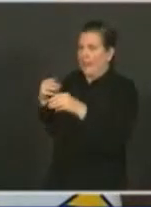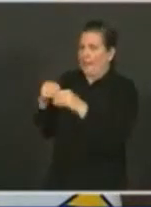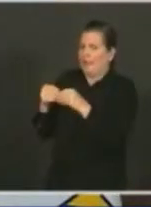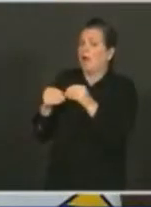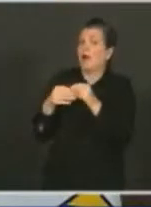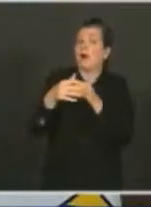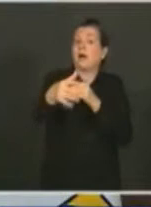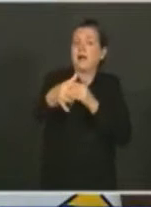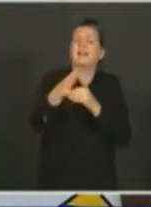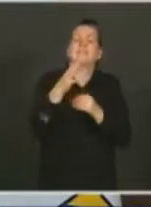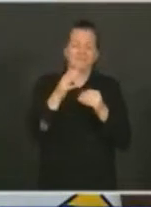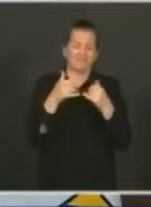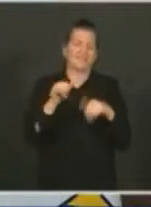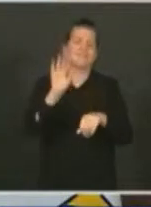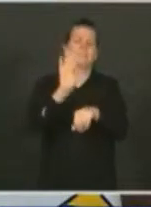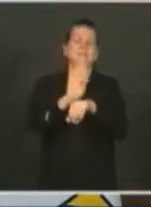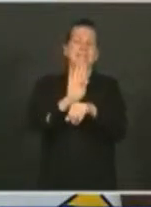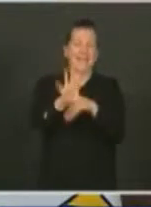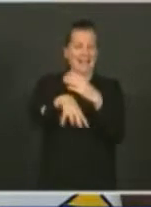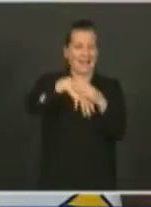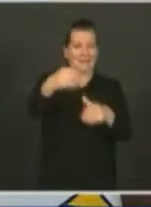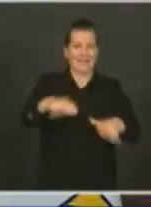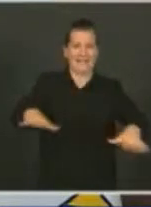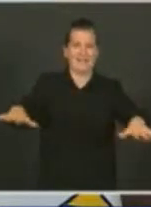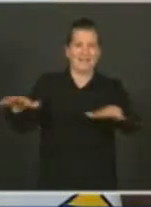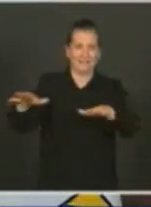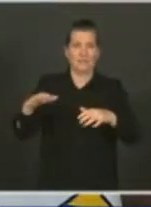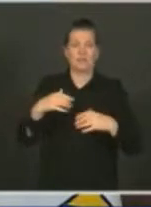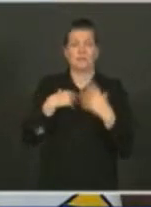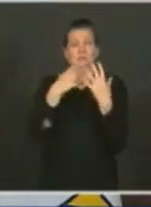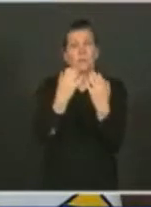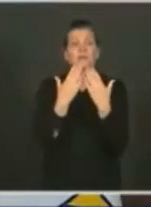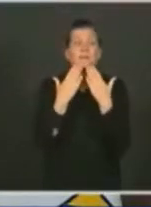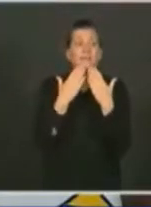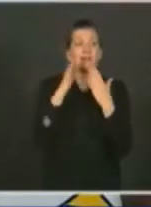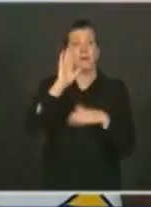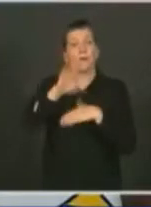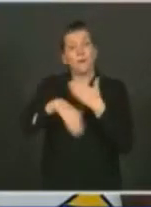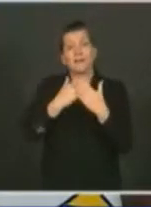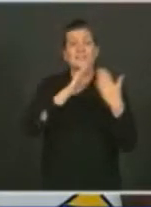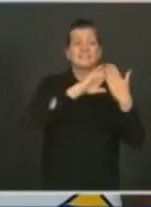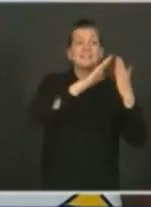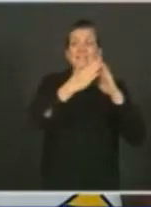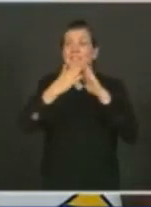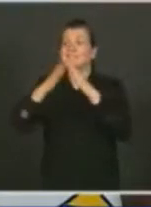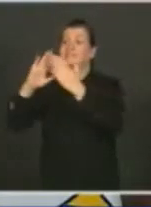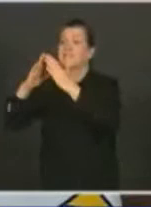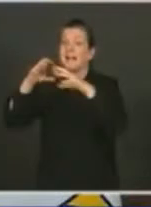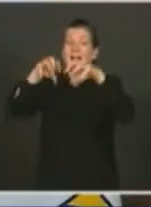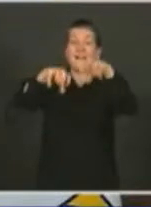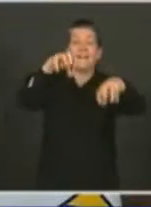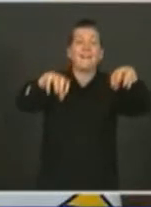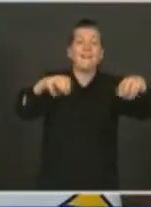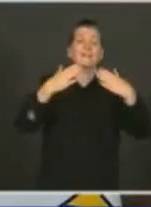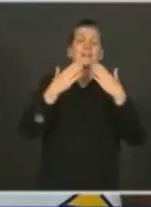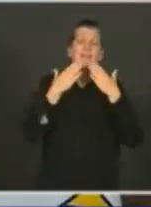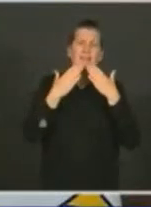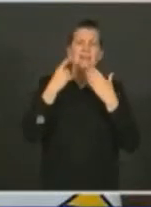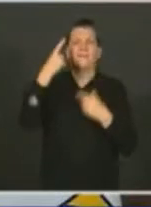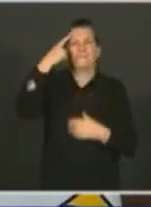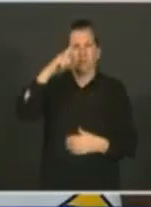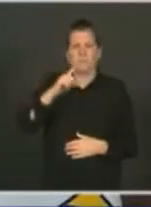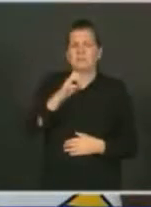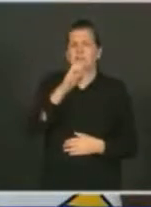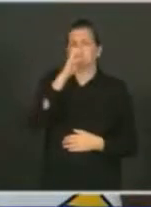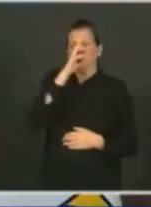So some good news, and thank you to the cities and towns. The good news is, thankfully, we have unseasonably warm weather. I hope that lasts.